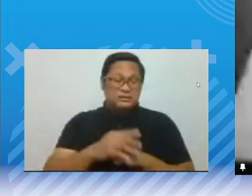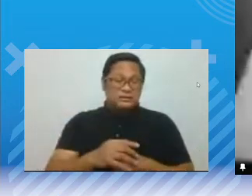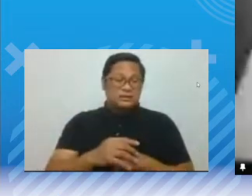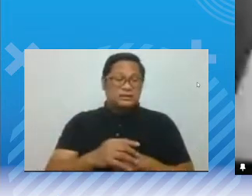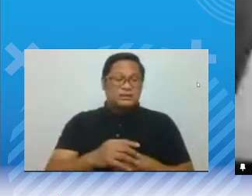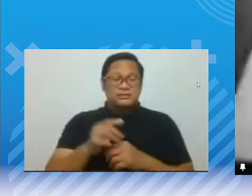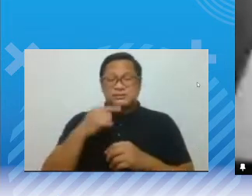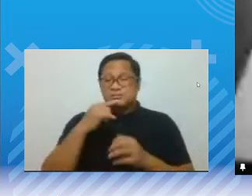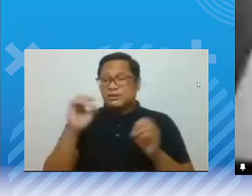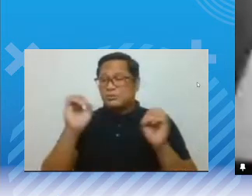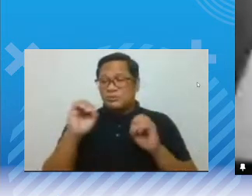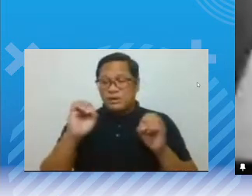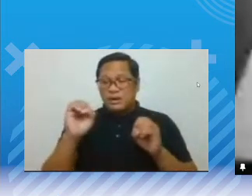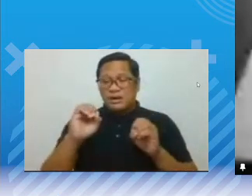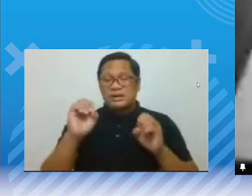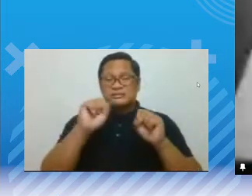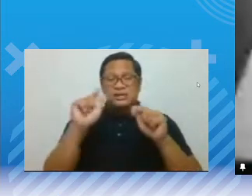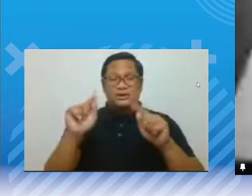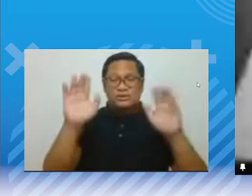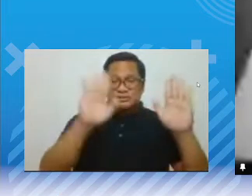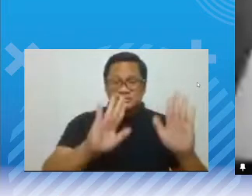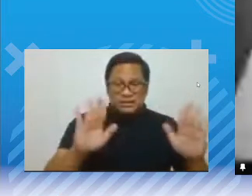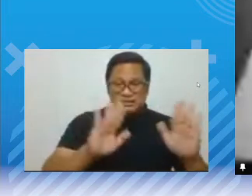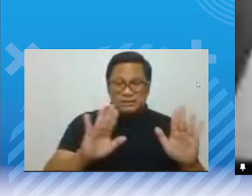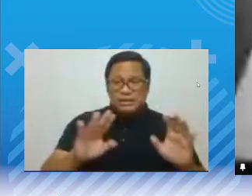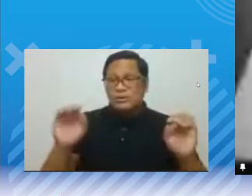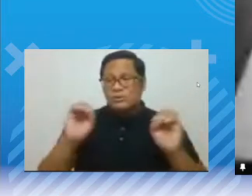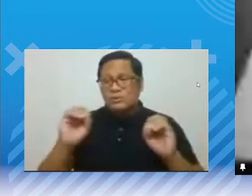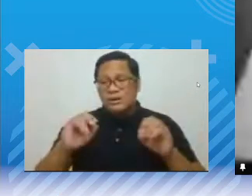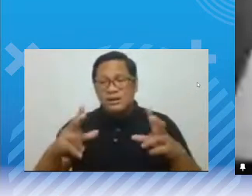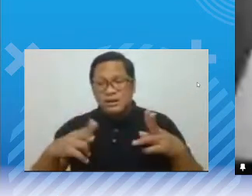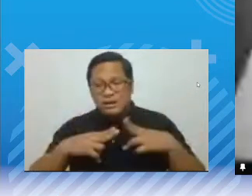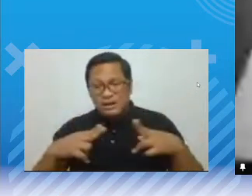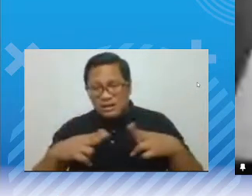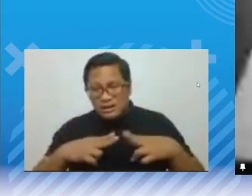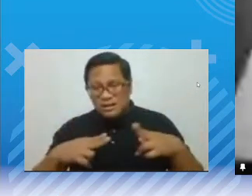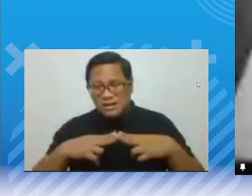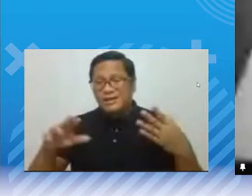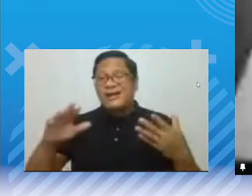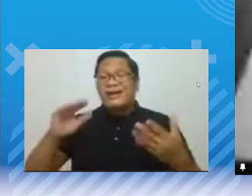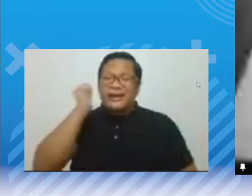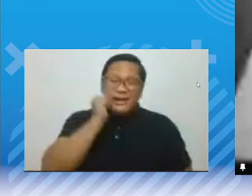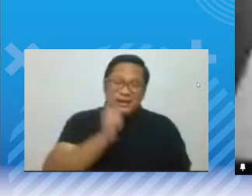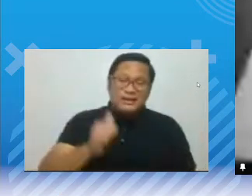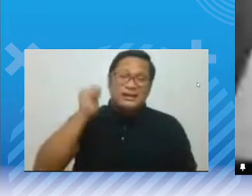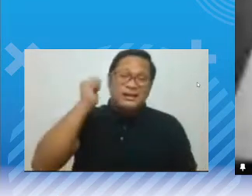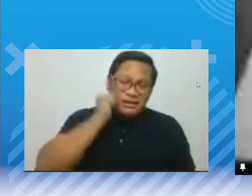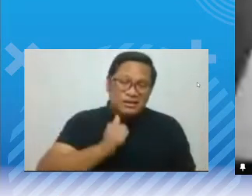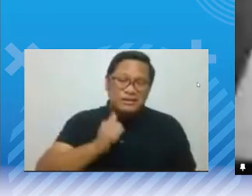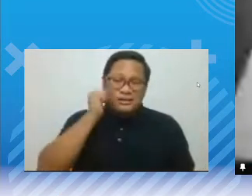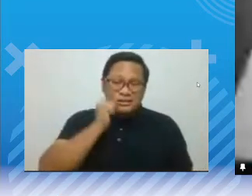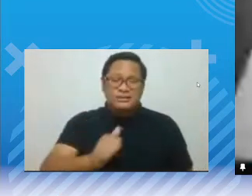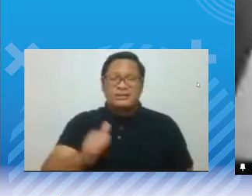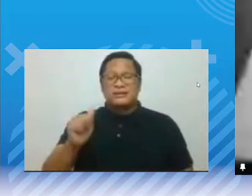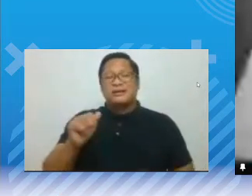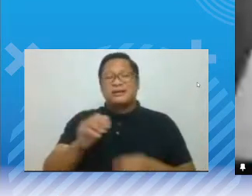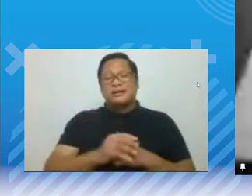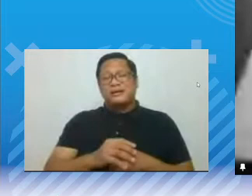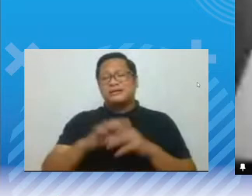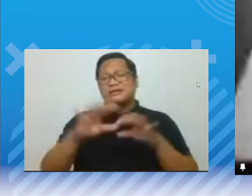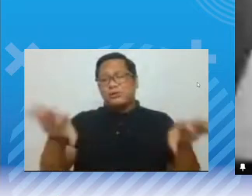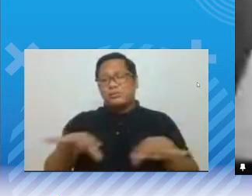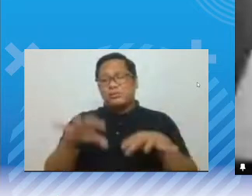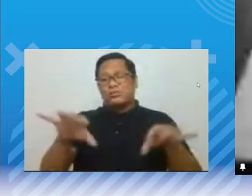more weekends. There are no more holidays. Every day is a weekday. Every day is a work